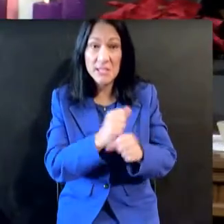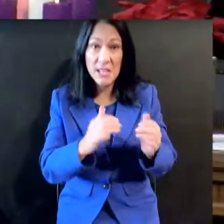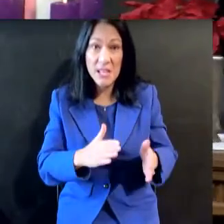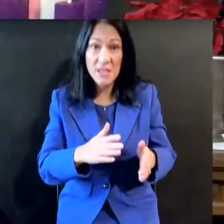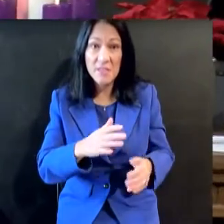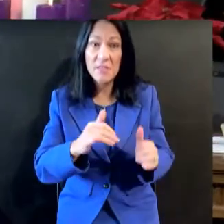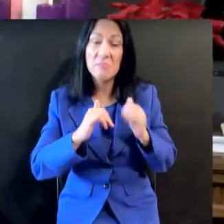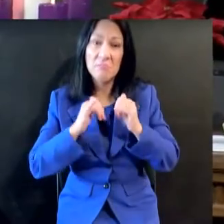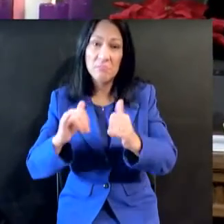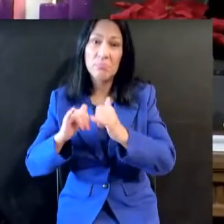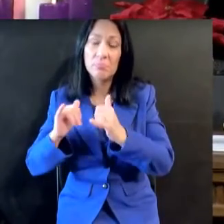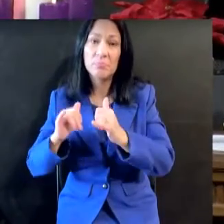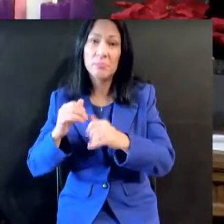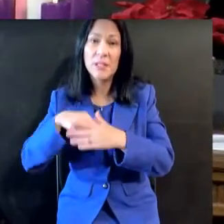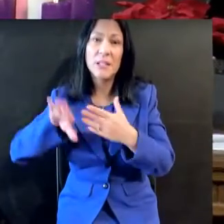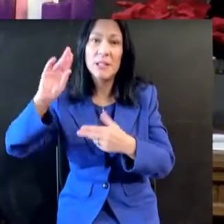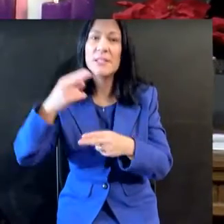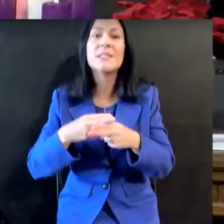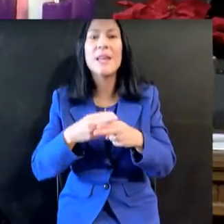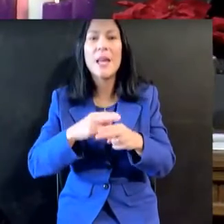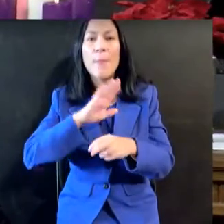oppression shall cease.